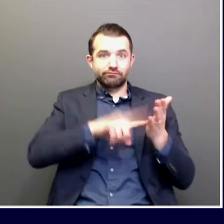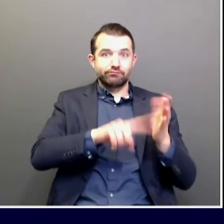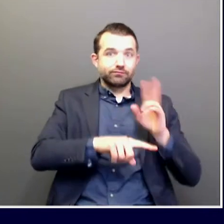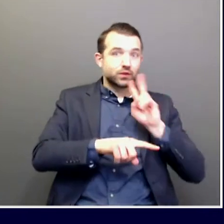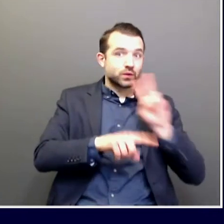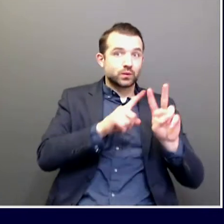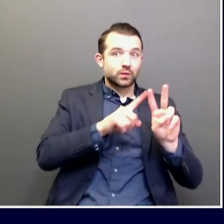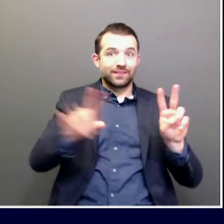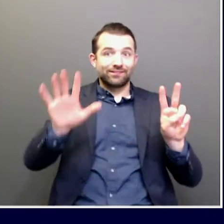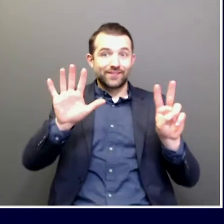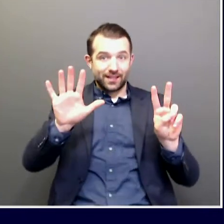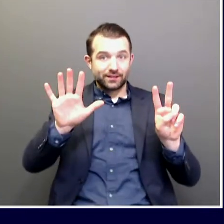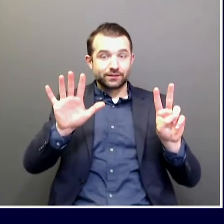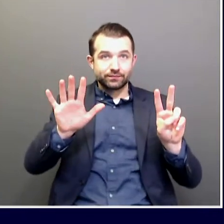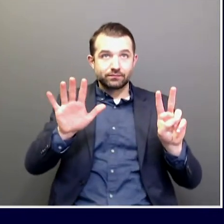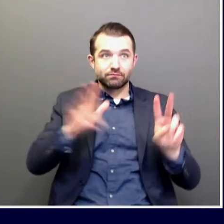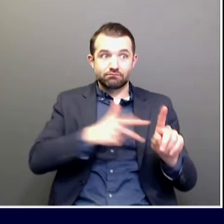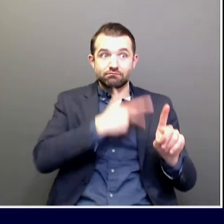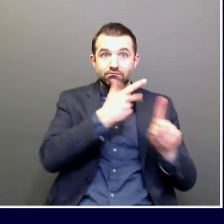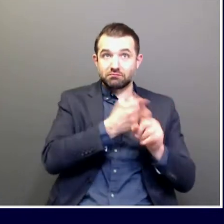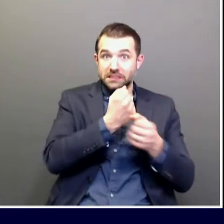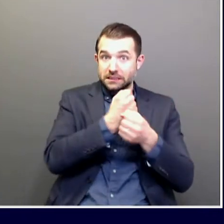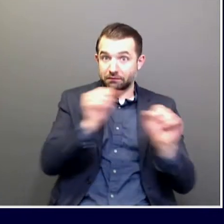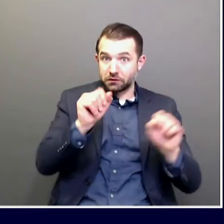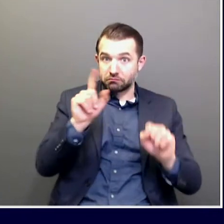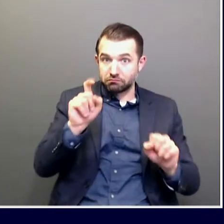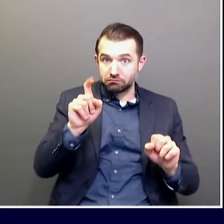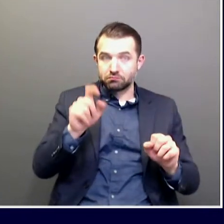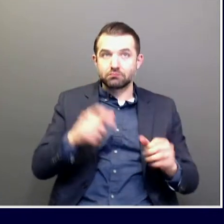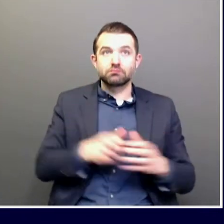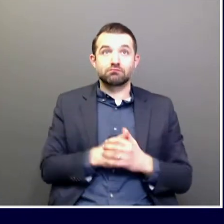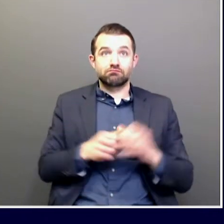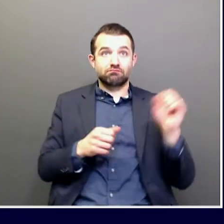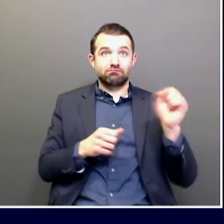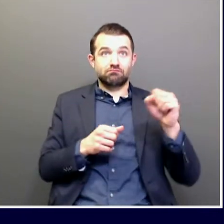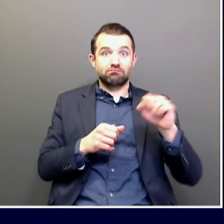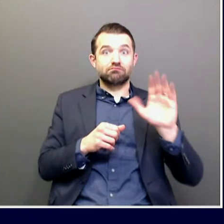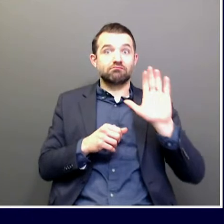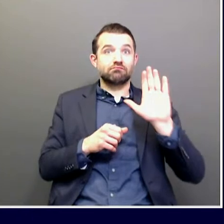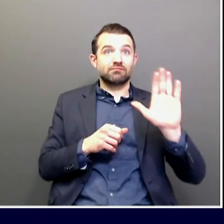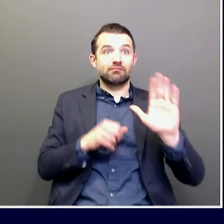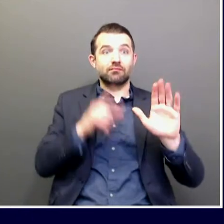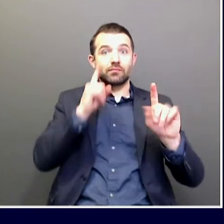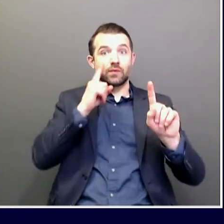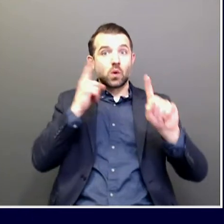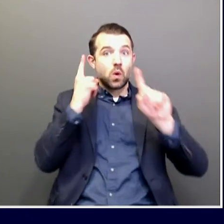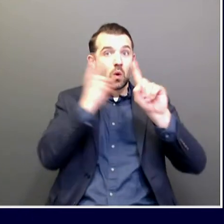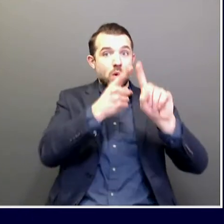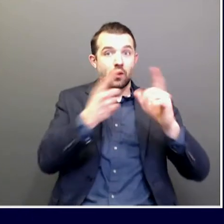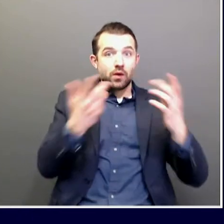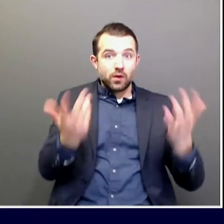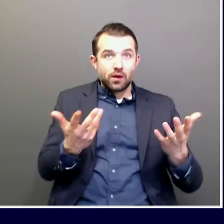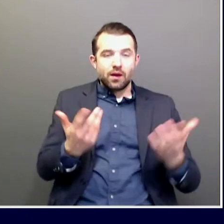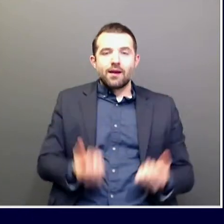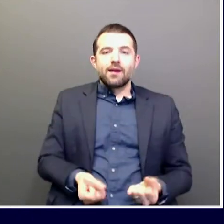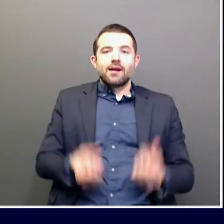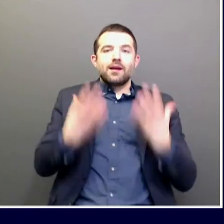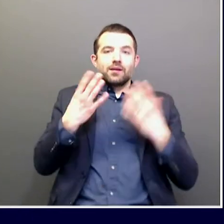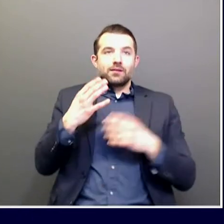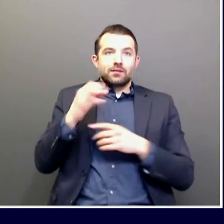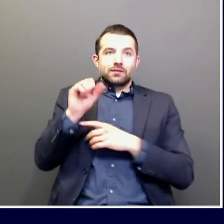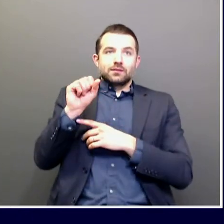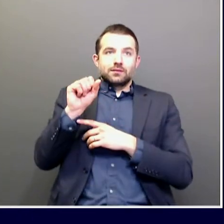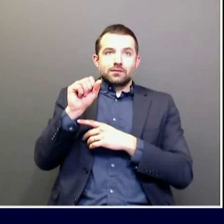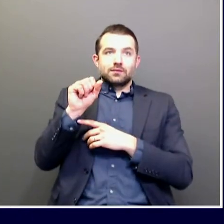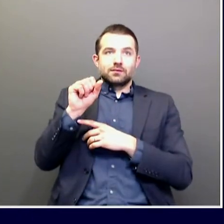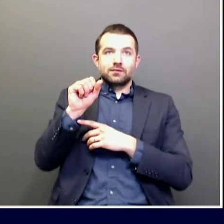unexpected because these are really thought to be a 3-dose series. So the manufacturer, Pfizer, is continuing their study with